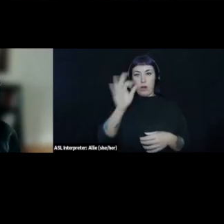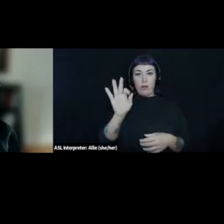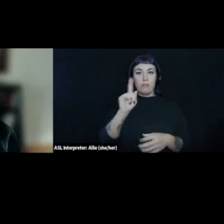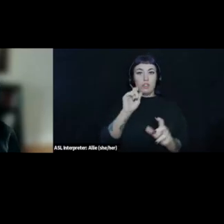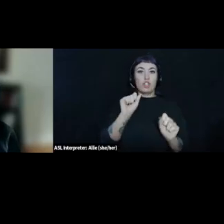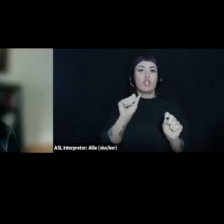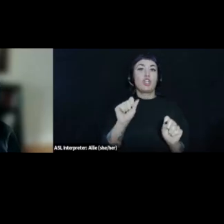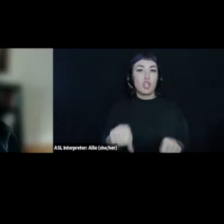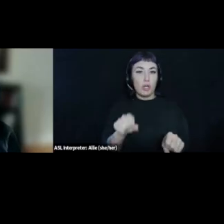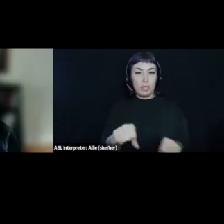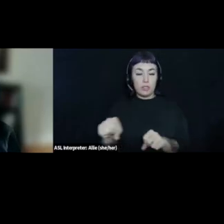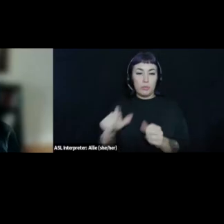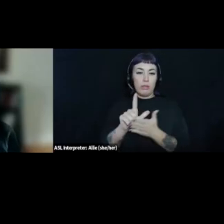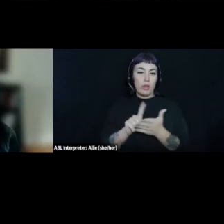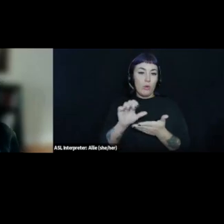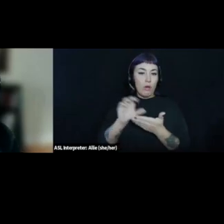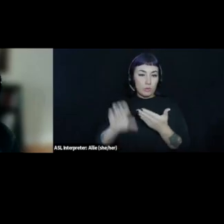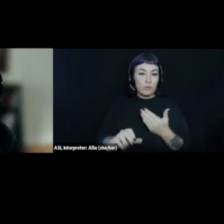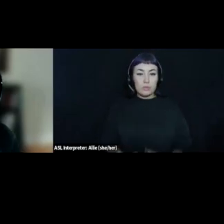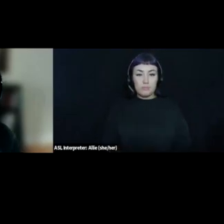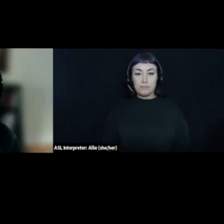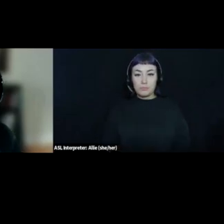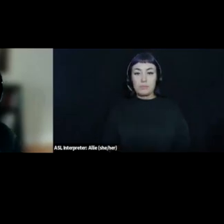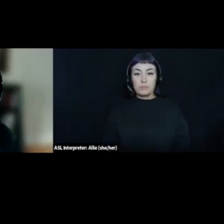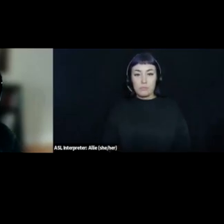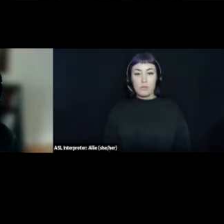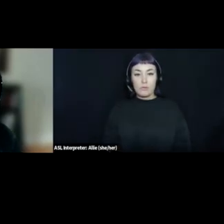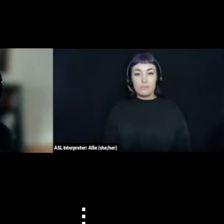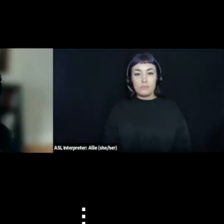could potentially be legal consequences.